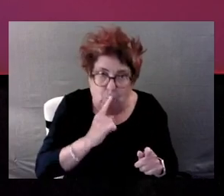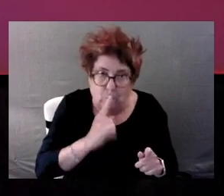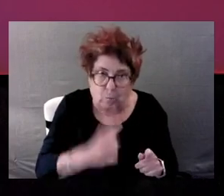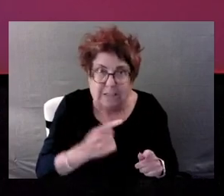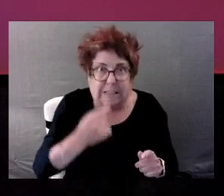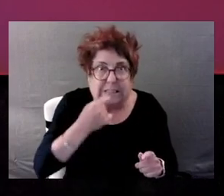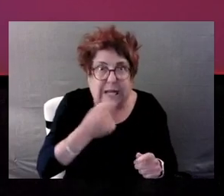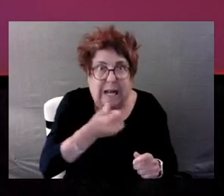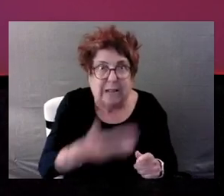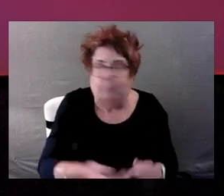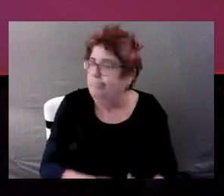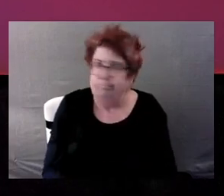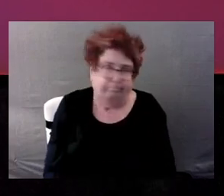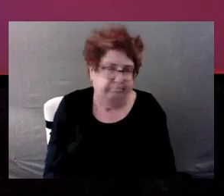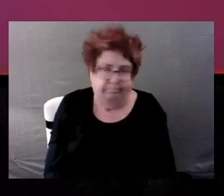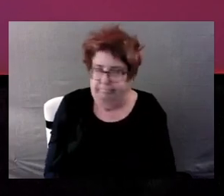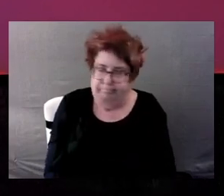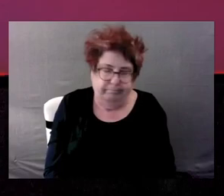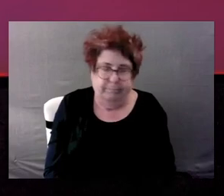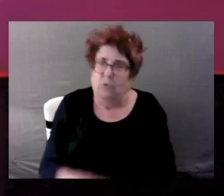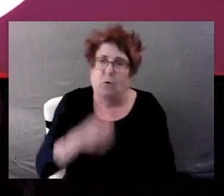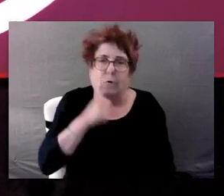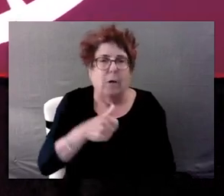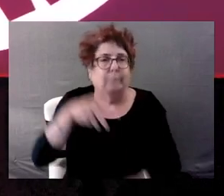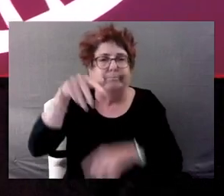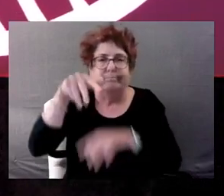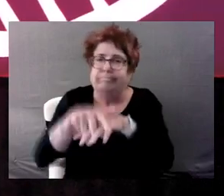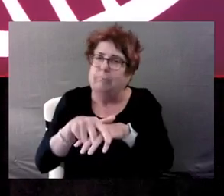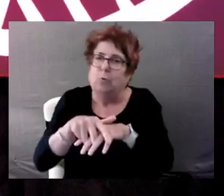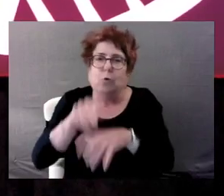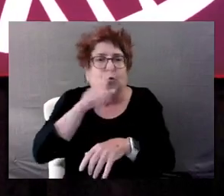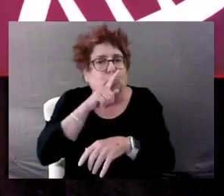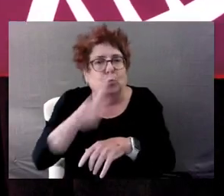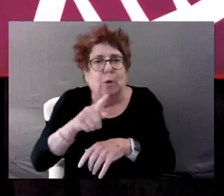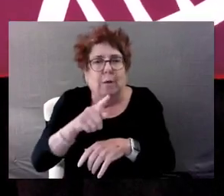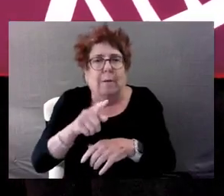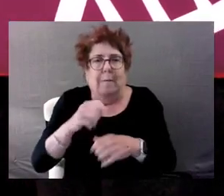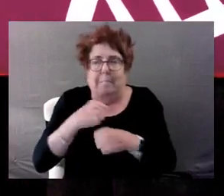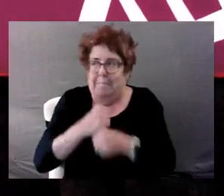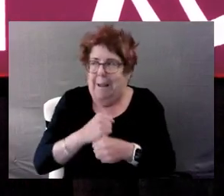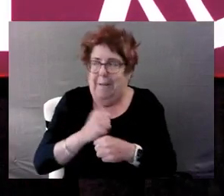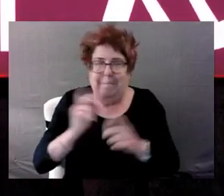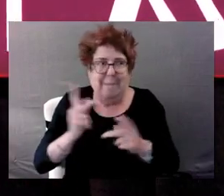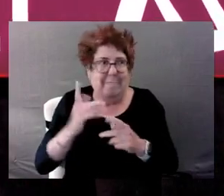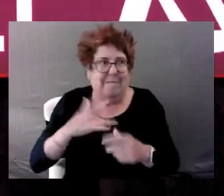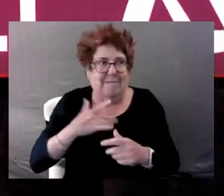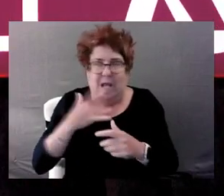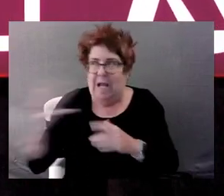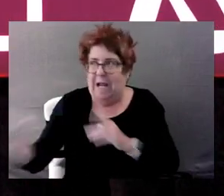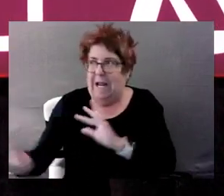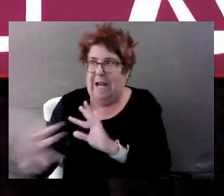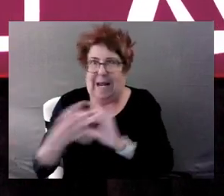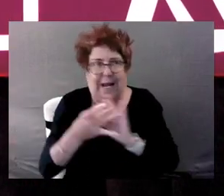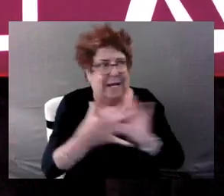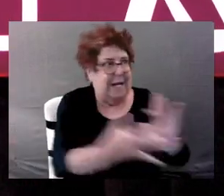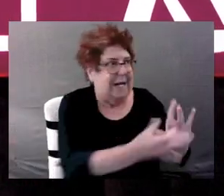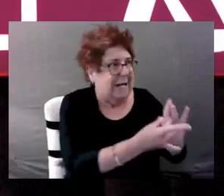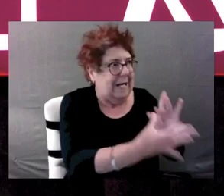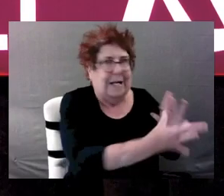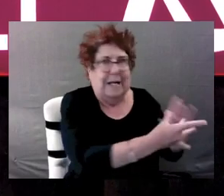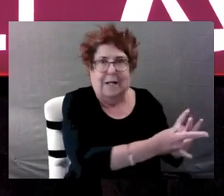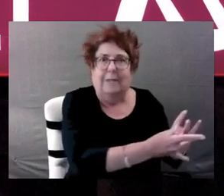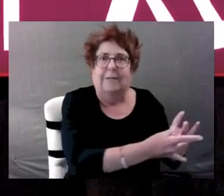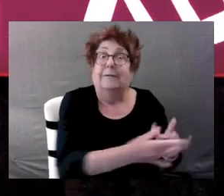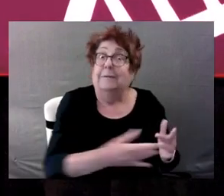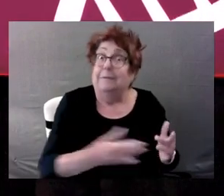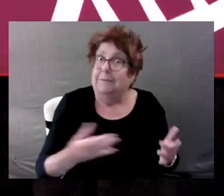truth and authenticity and something that's going to make people feel connected and feel a sense of connectivity.